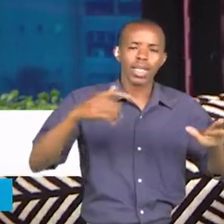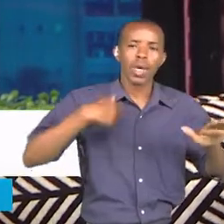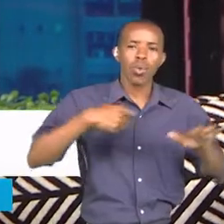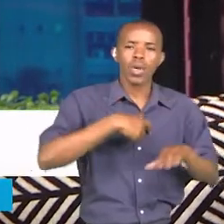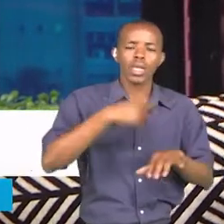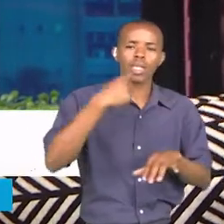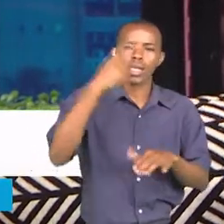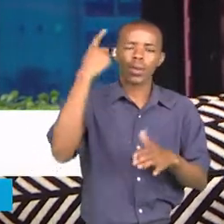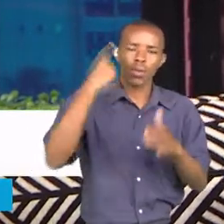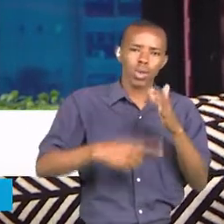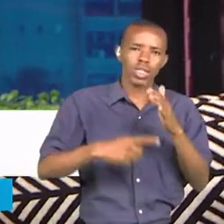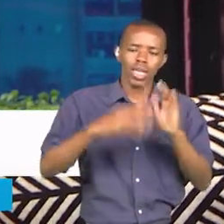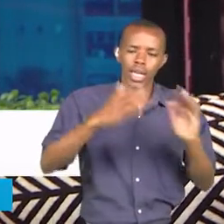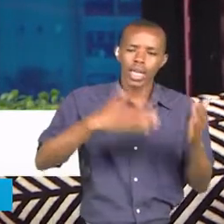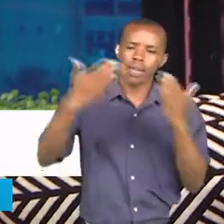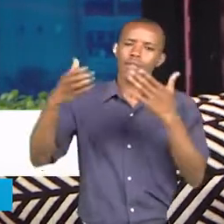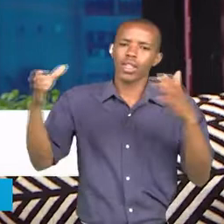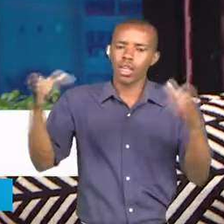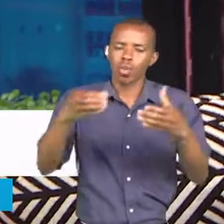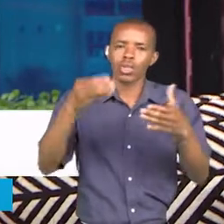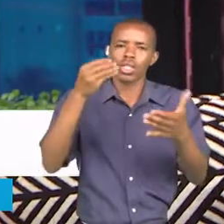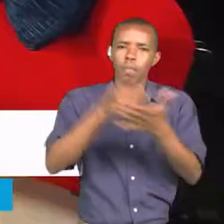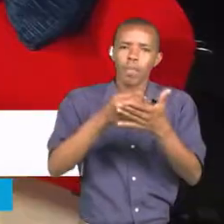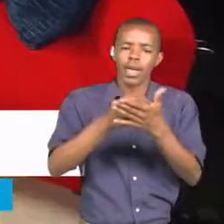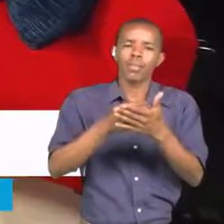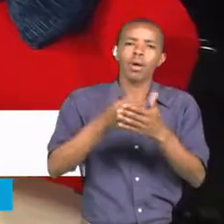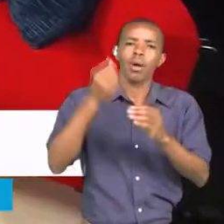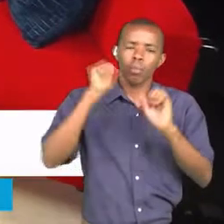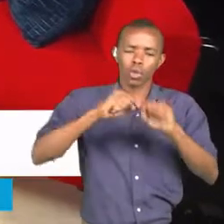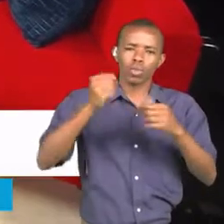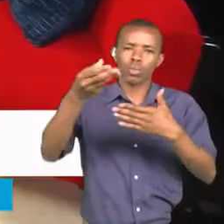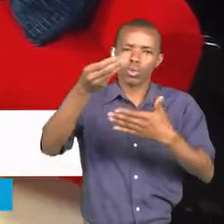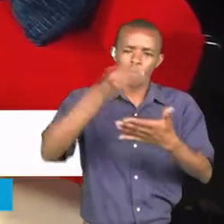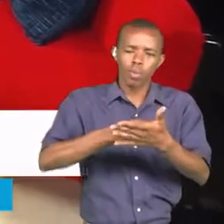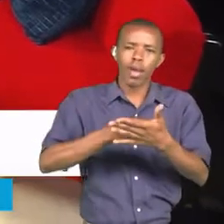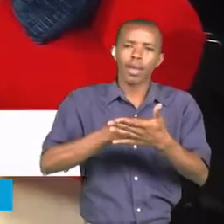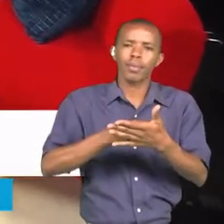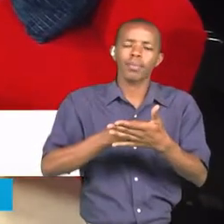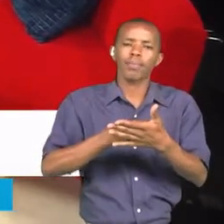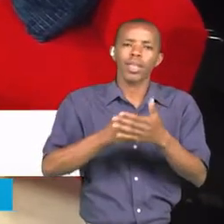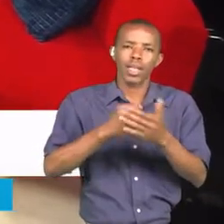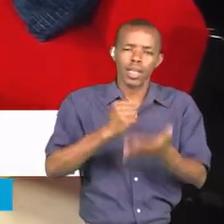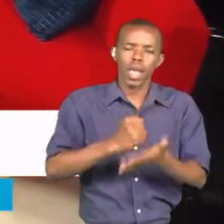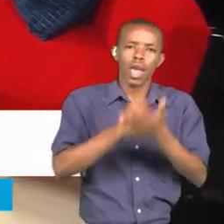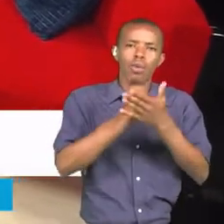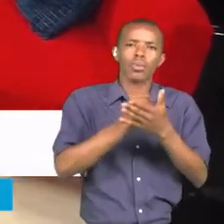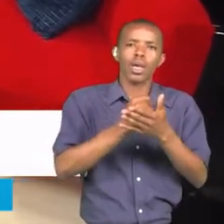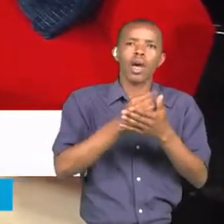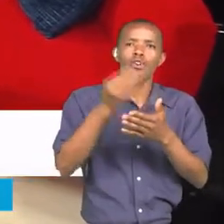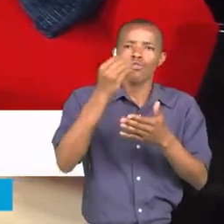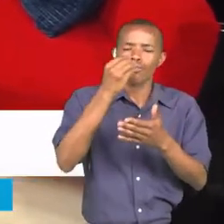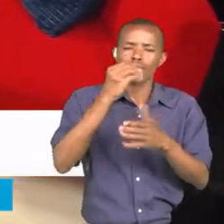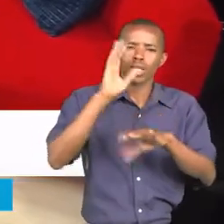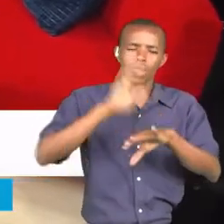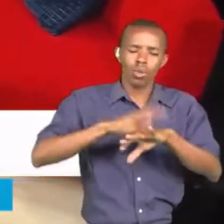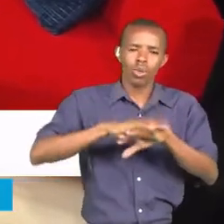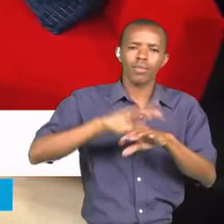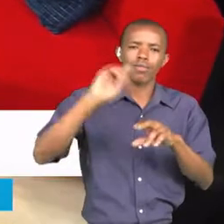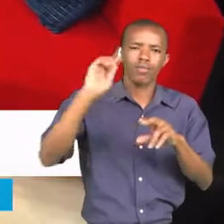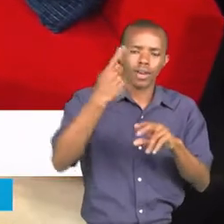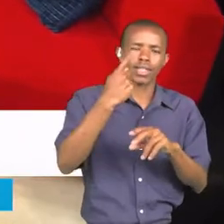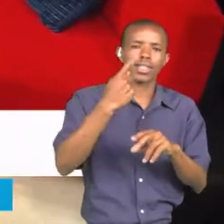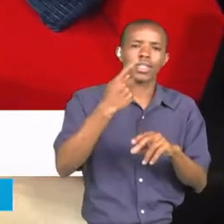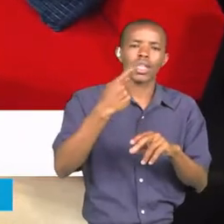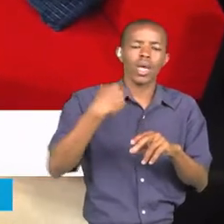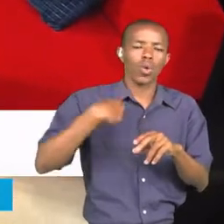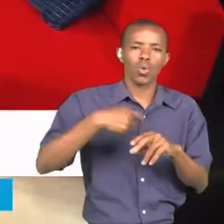seeing, you know, giving these communities cash to be able to buy that. Okay. We are also doing health and nutrition outreaches. First of all, what